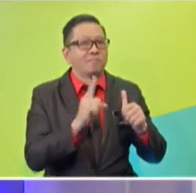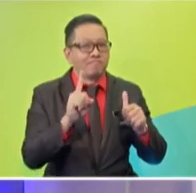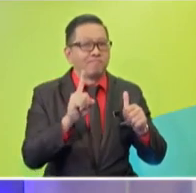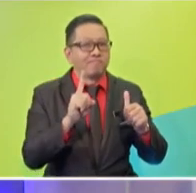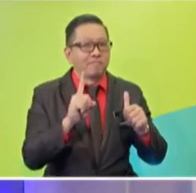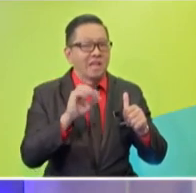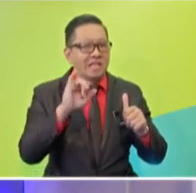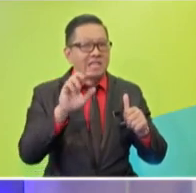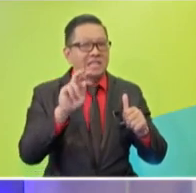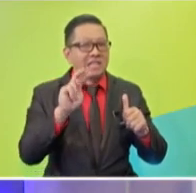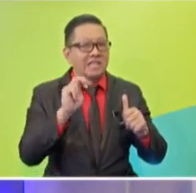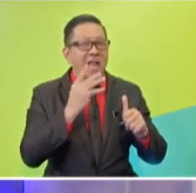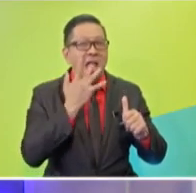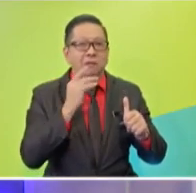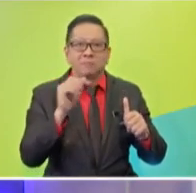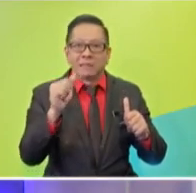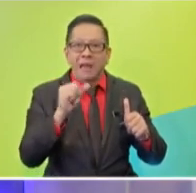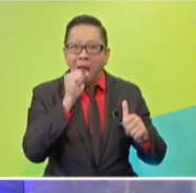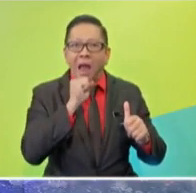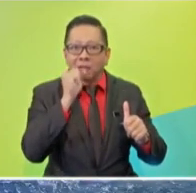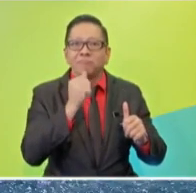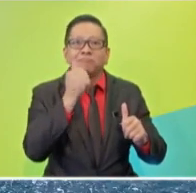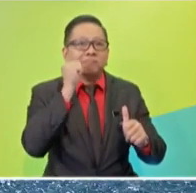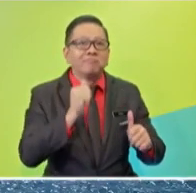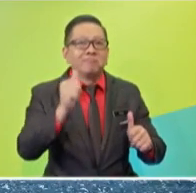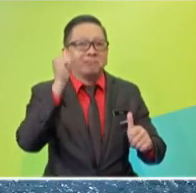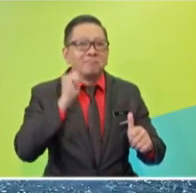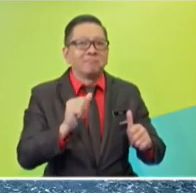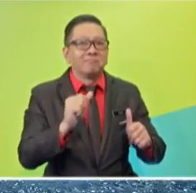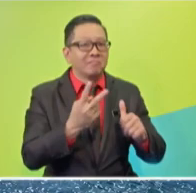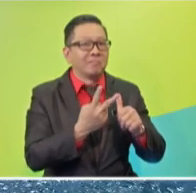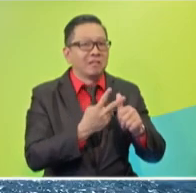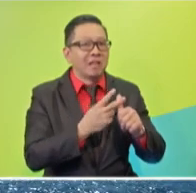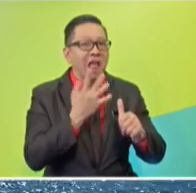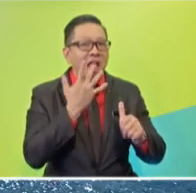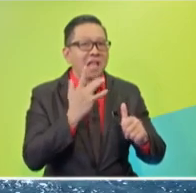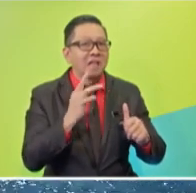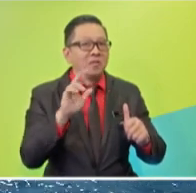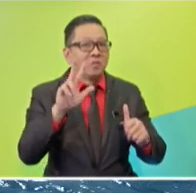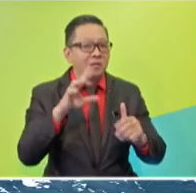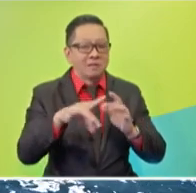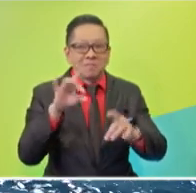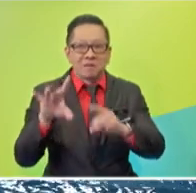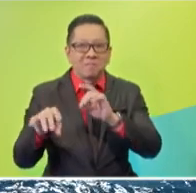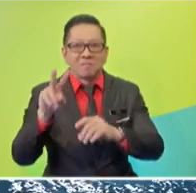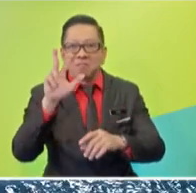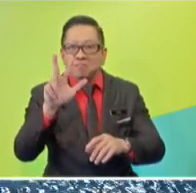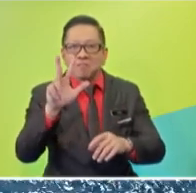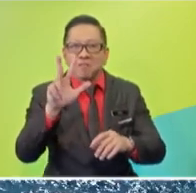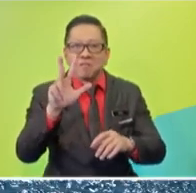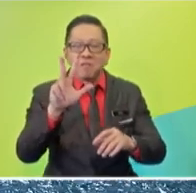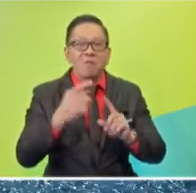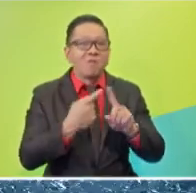Jin tastes 10 ice creams every day. The second one, Jin will taste 3 samples from each